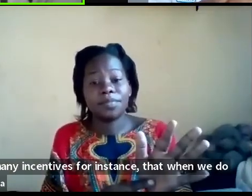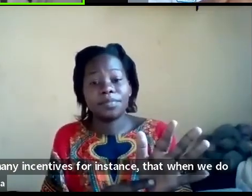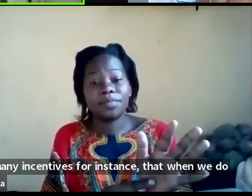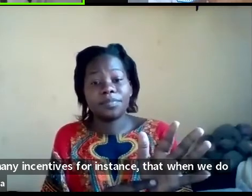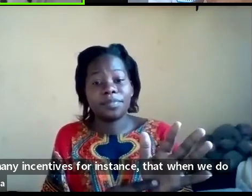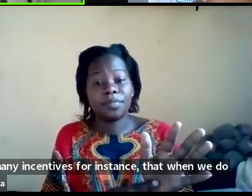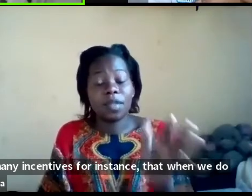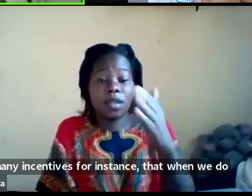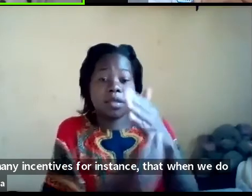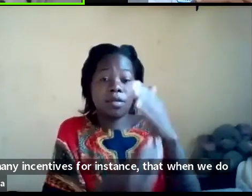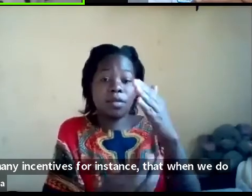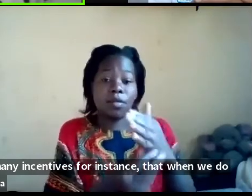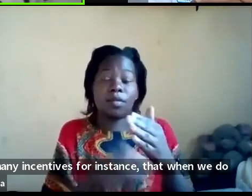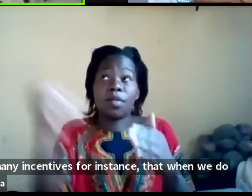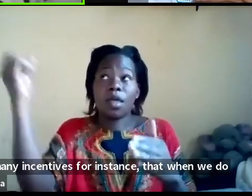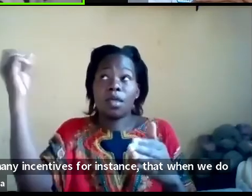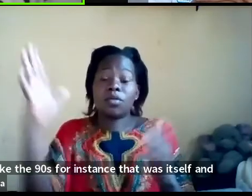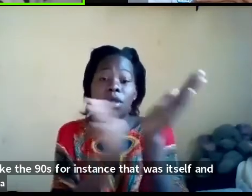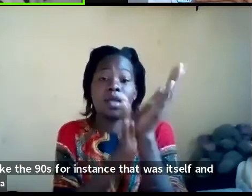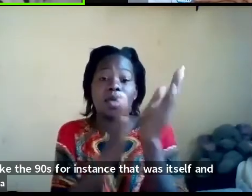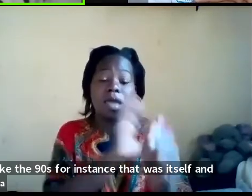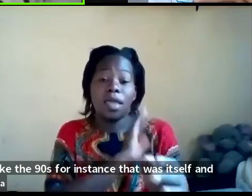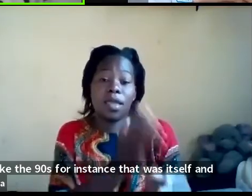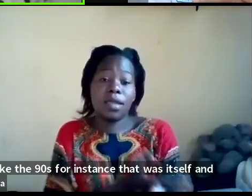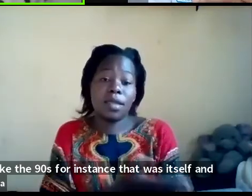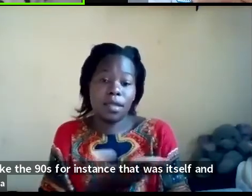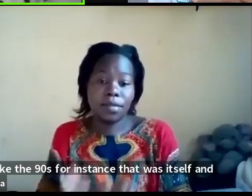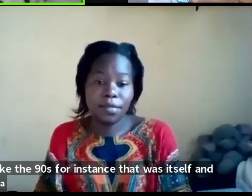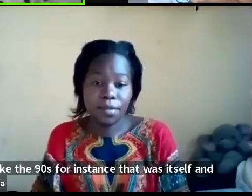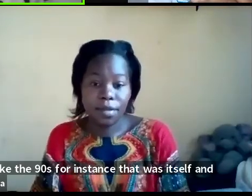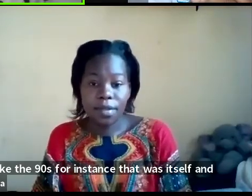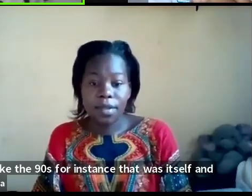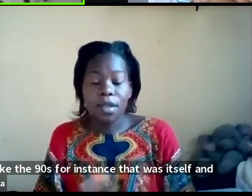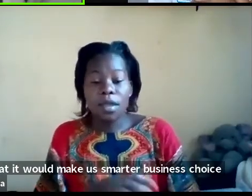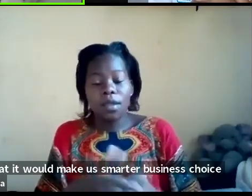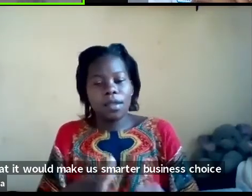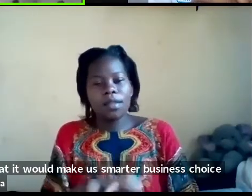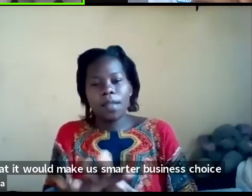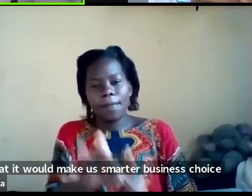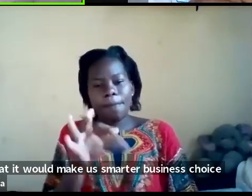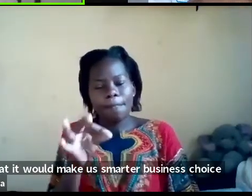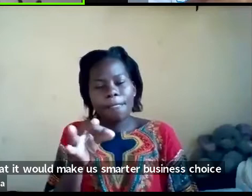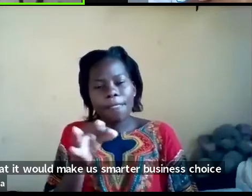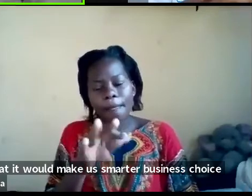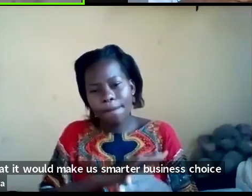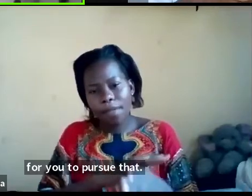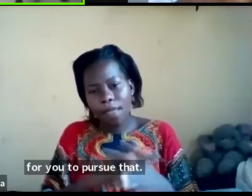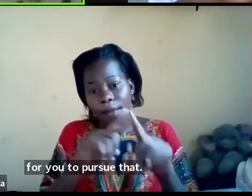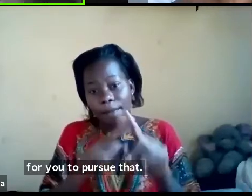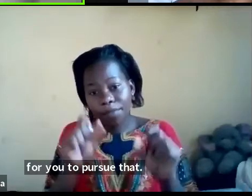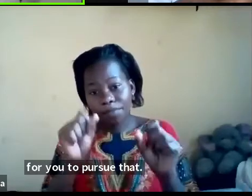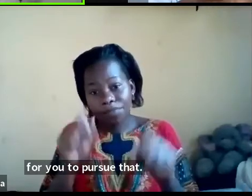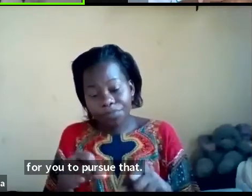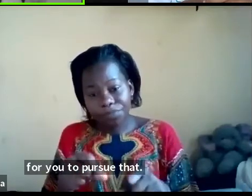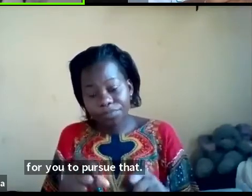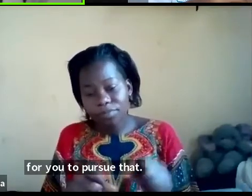instance, tax exemption and all that. It would make a smarter business choice for you to pursue that than pursuing, for example, a